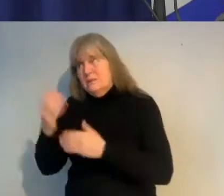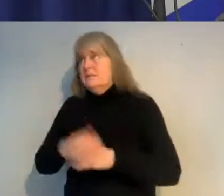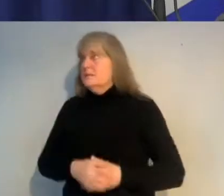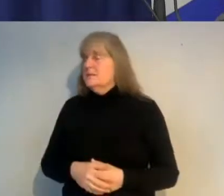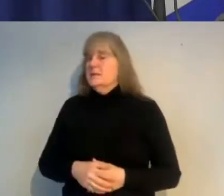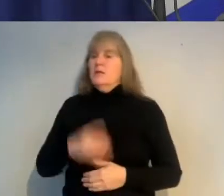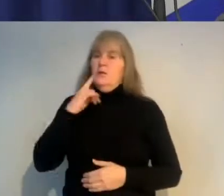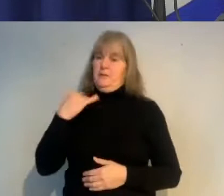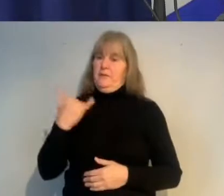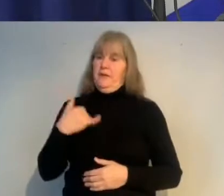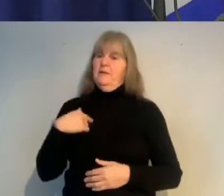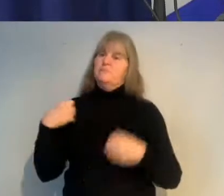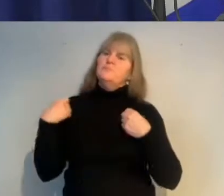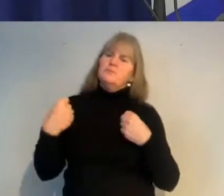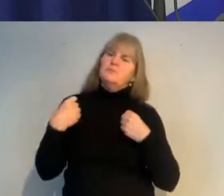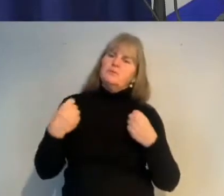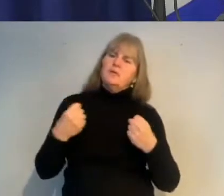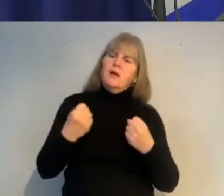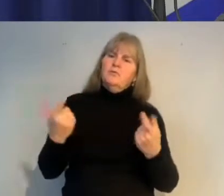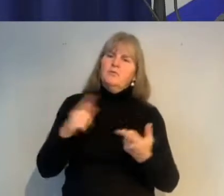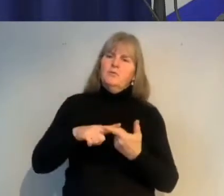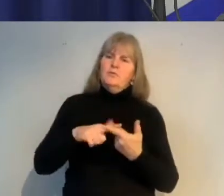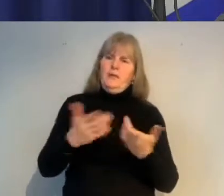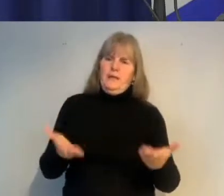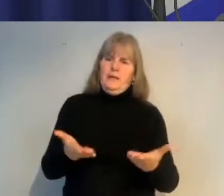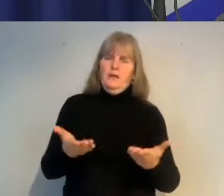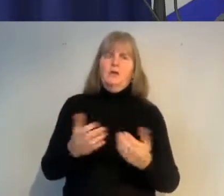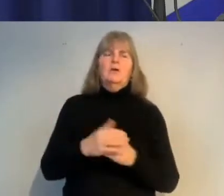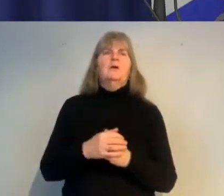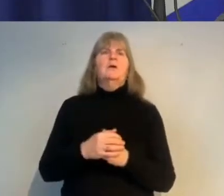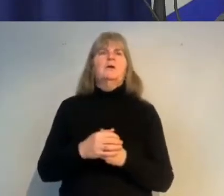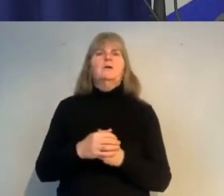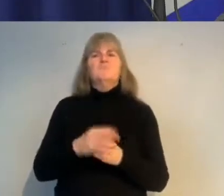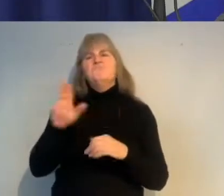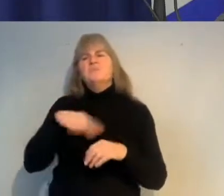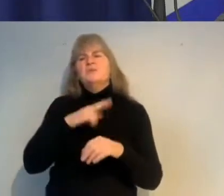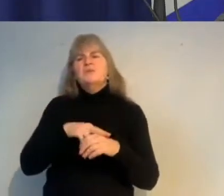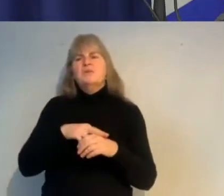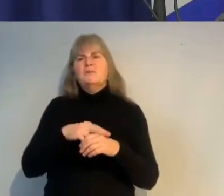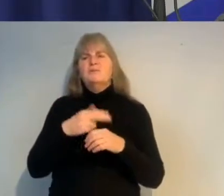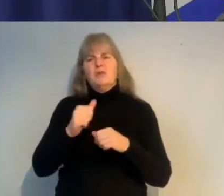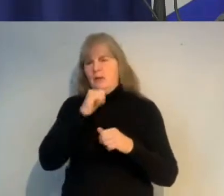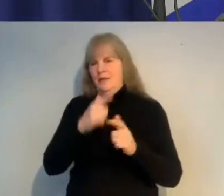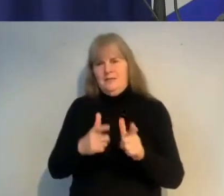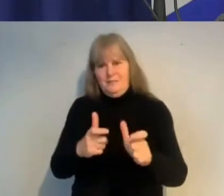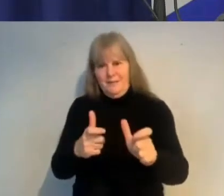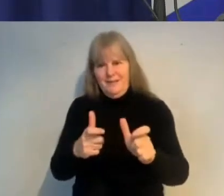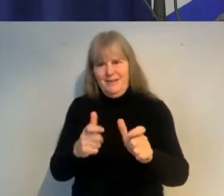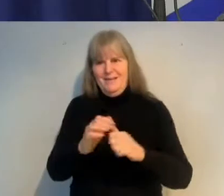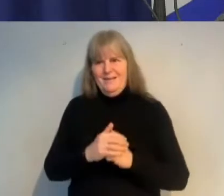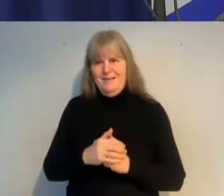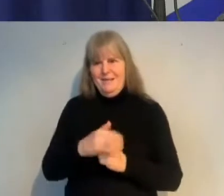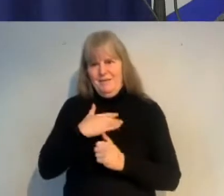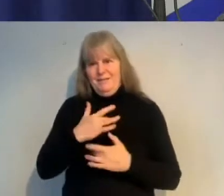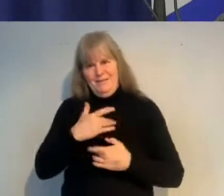and doing my usual effort of not speeding, which is high effort for me,